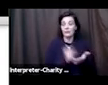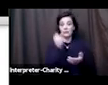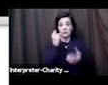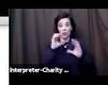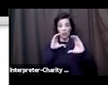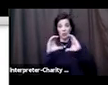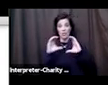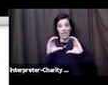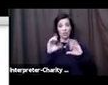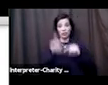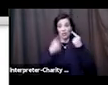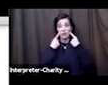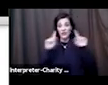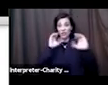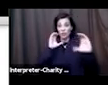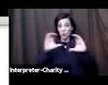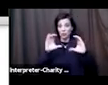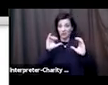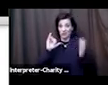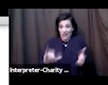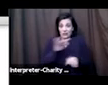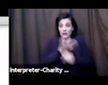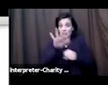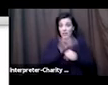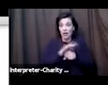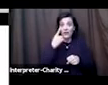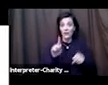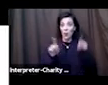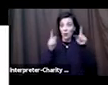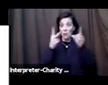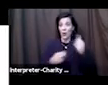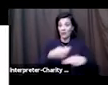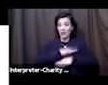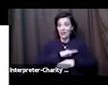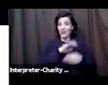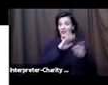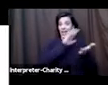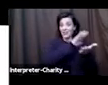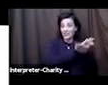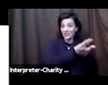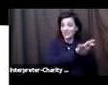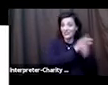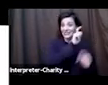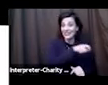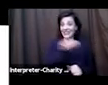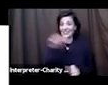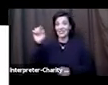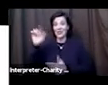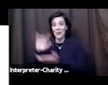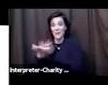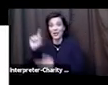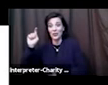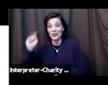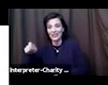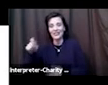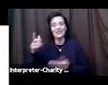communicate effectively is enough for your education and your medical needs. But when it comes down to the funding source, that's not the case. We kind of